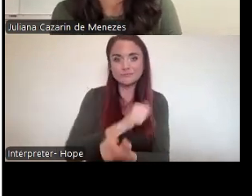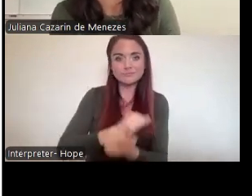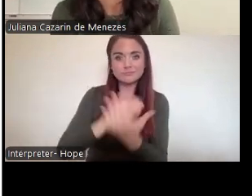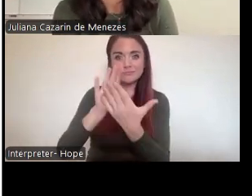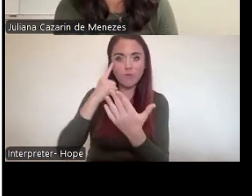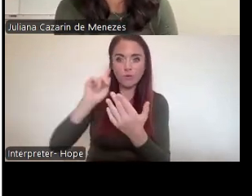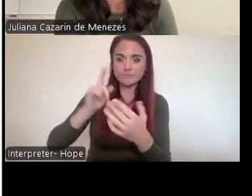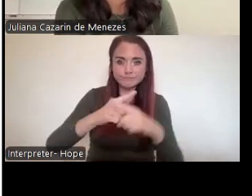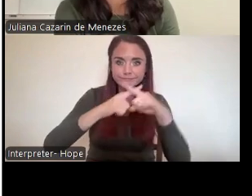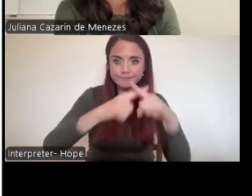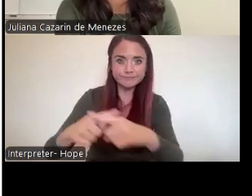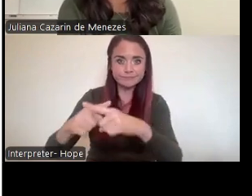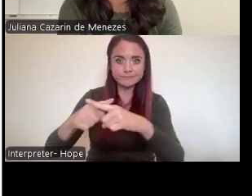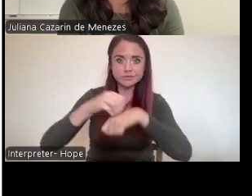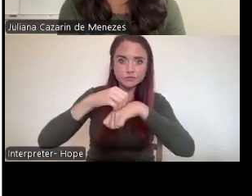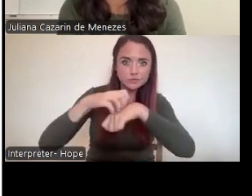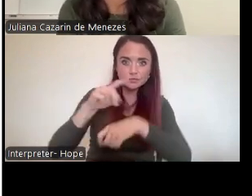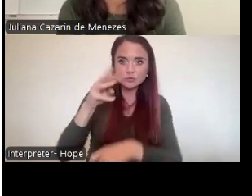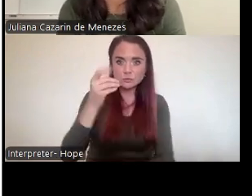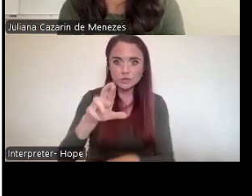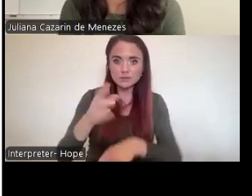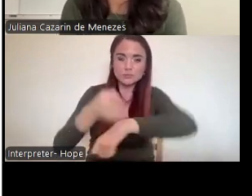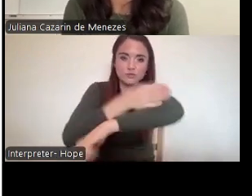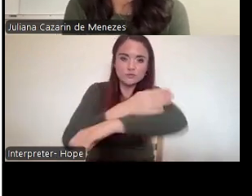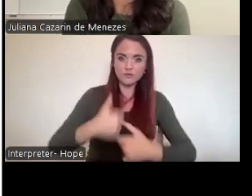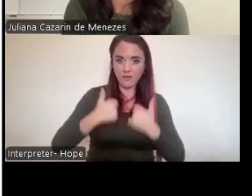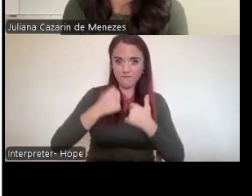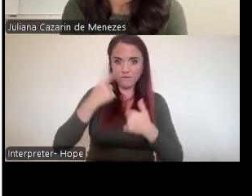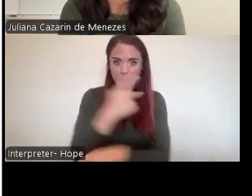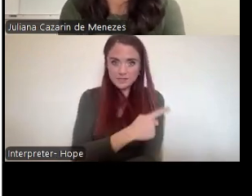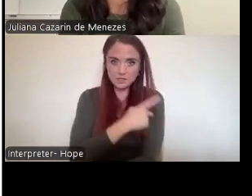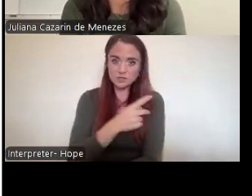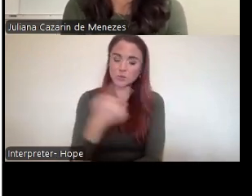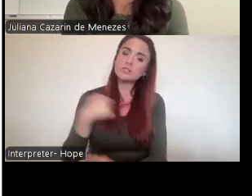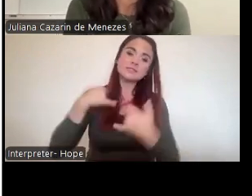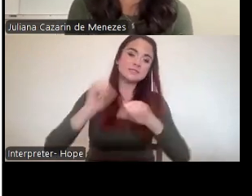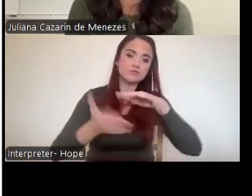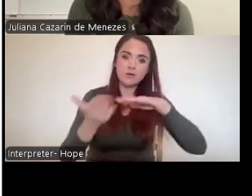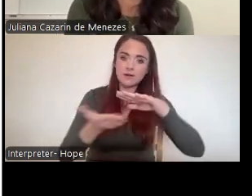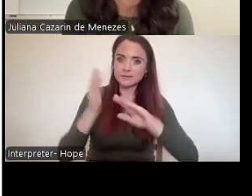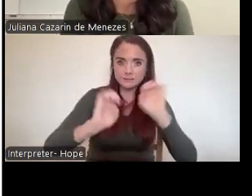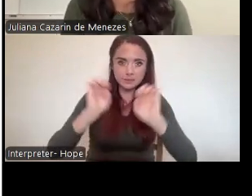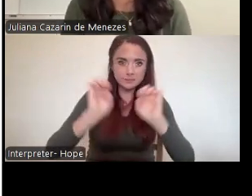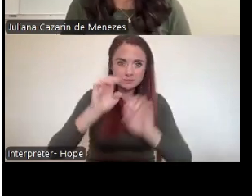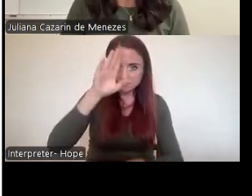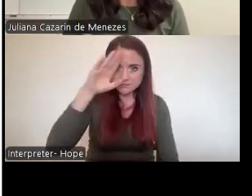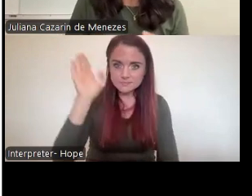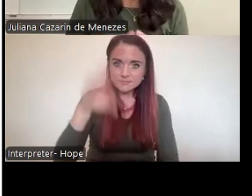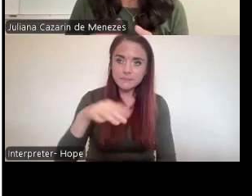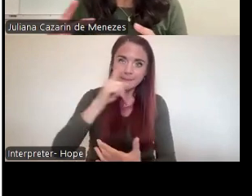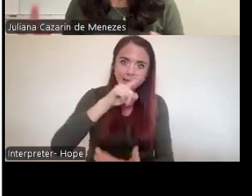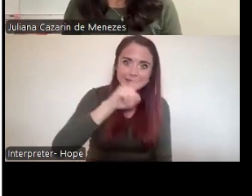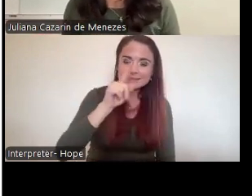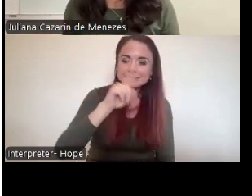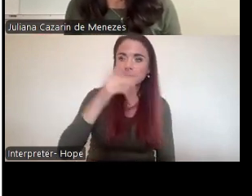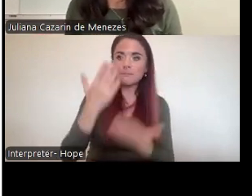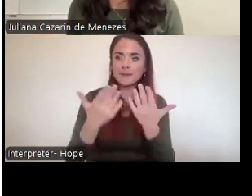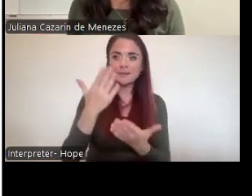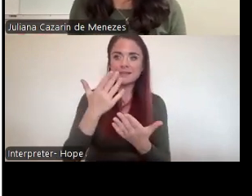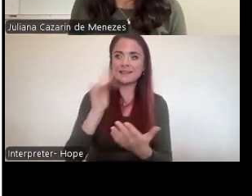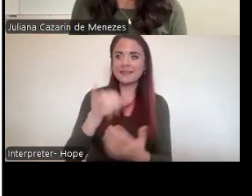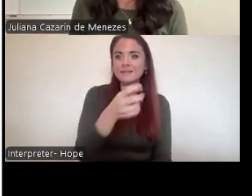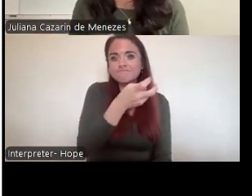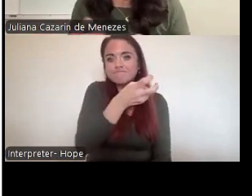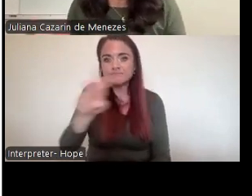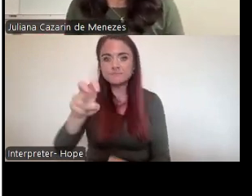improve patient survival. And even though like we are still running these experiments in mice, and maybe the translation to